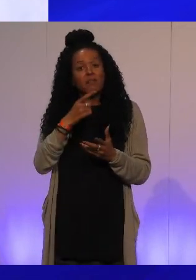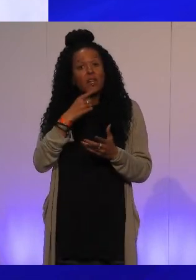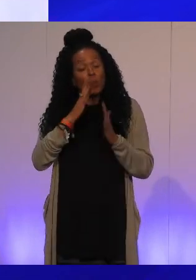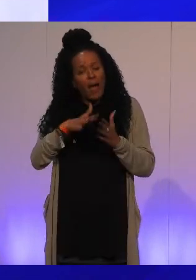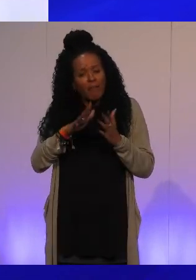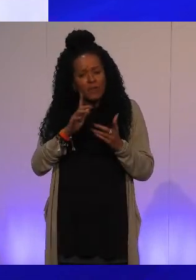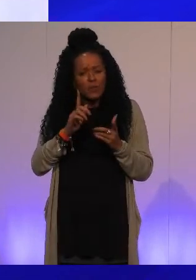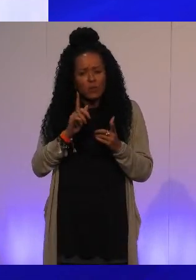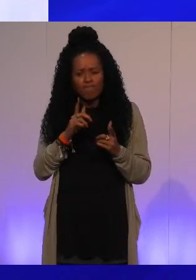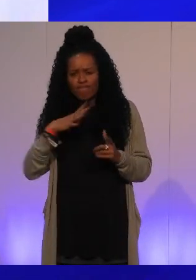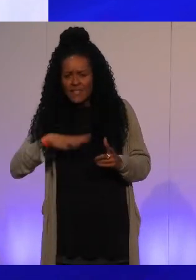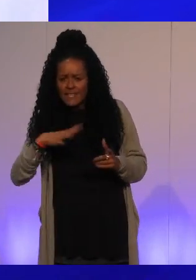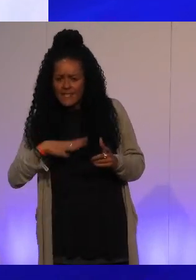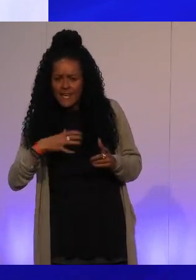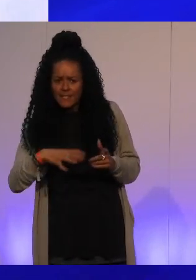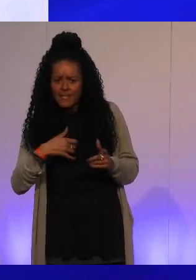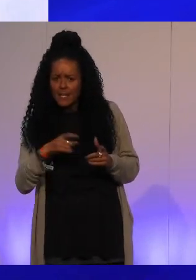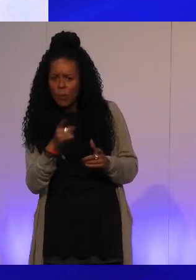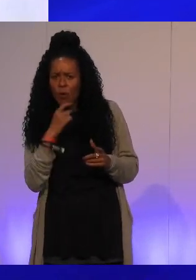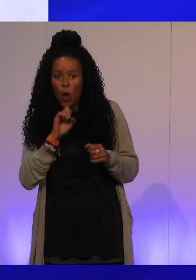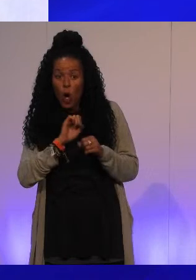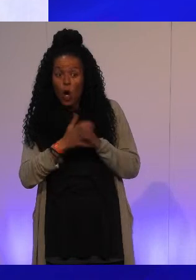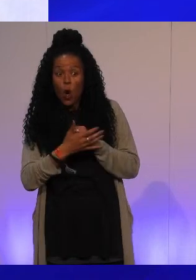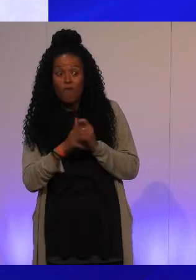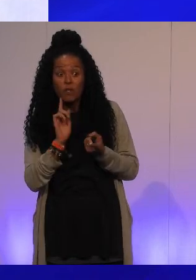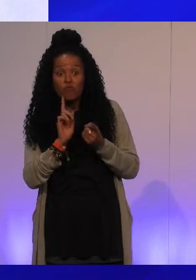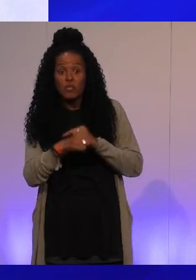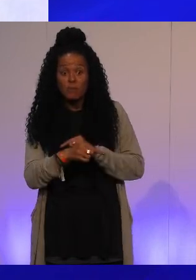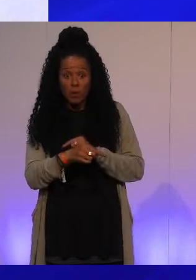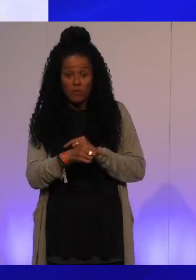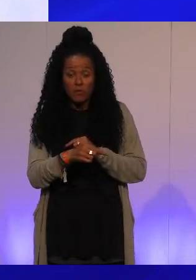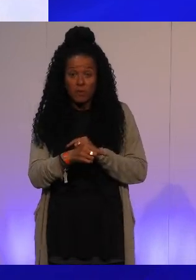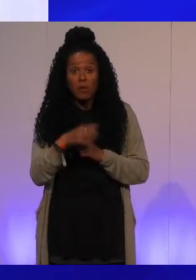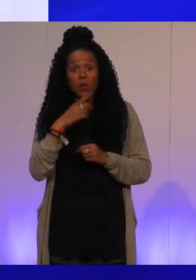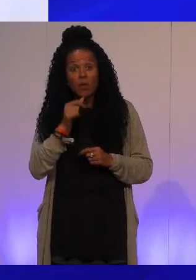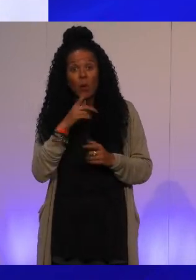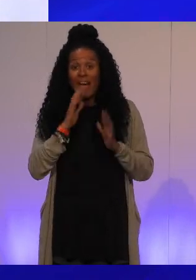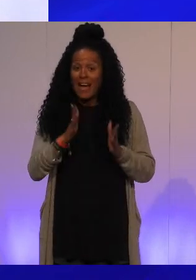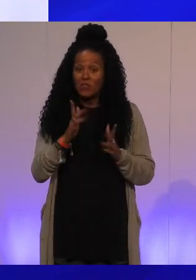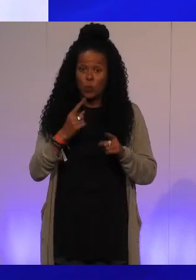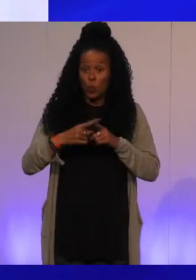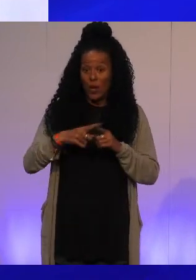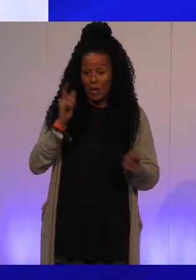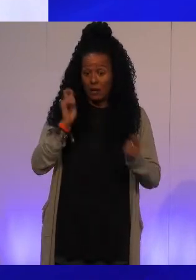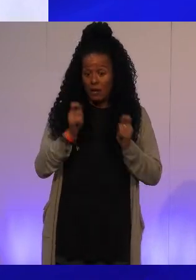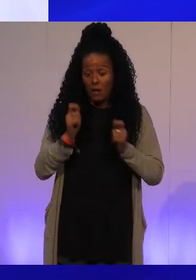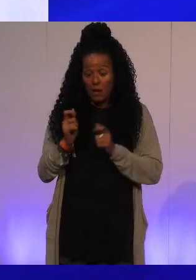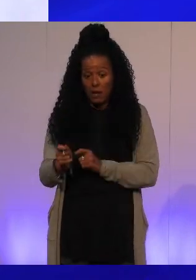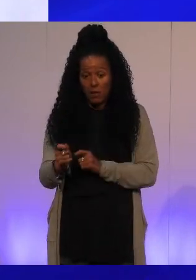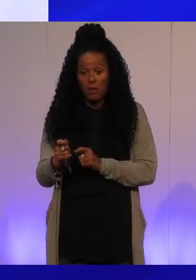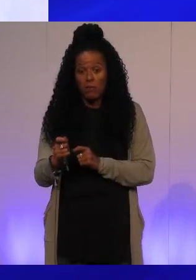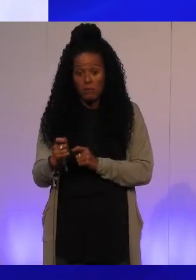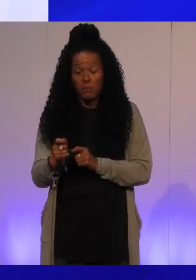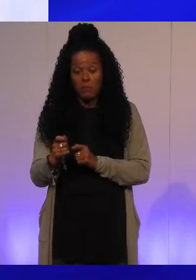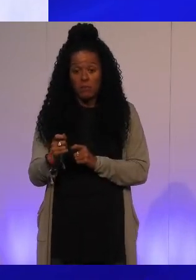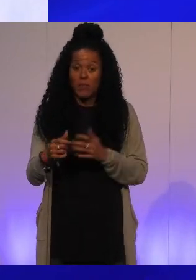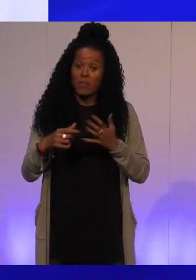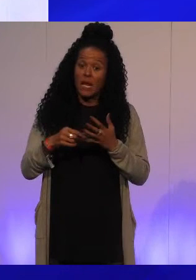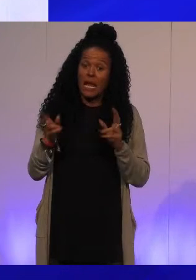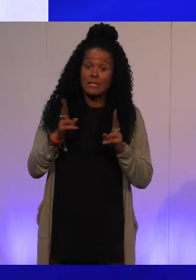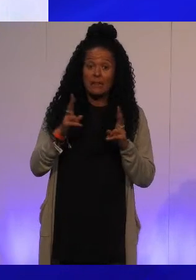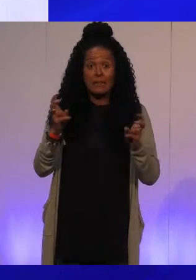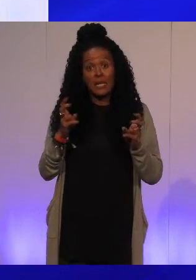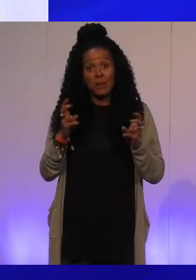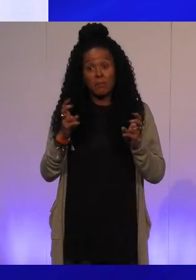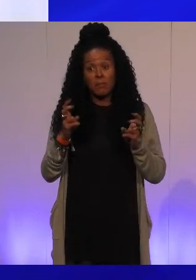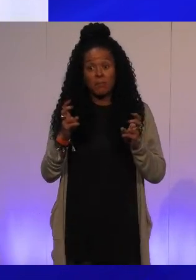invention. And in response to COVID, we've really accelerated some innovations and changes. But that's the last theme in our new